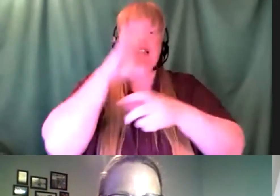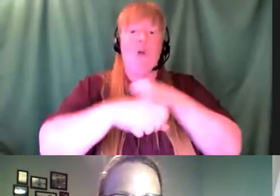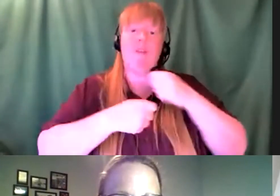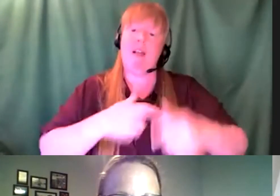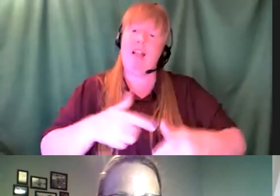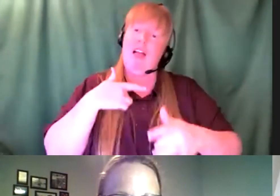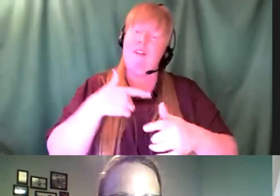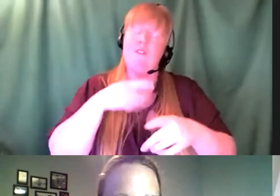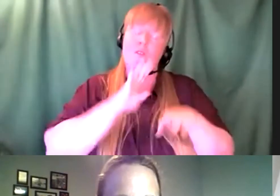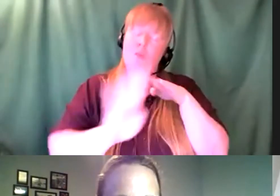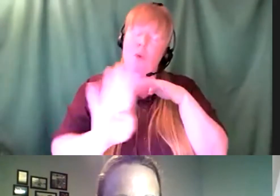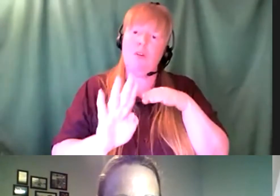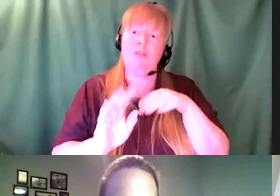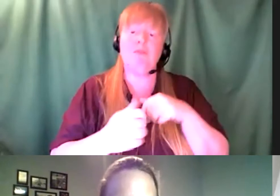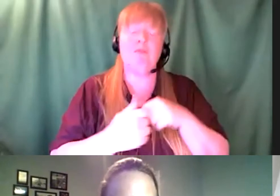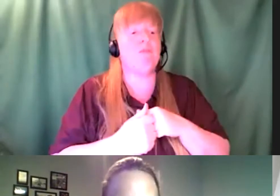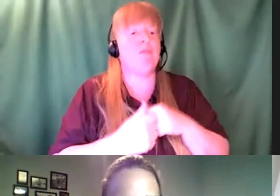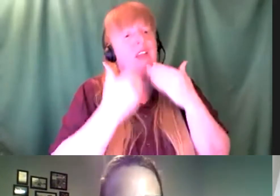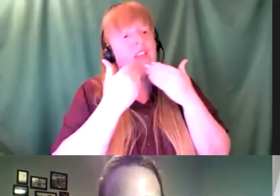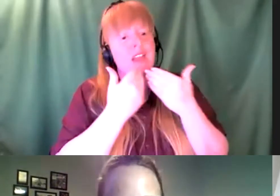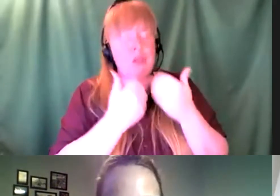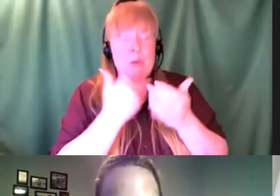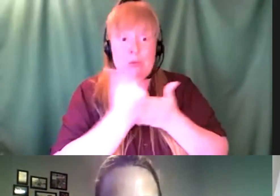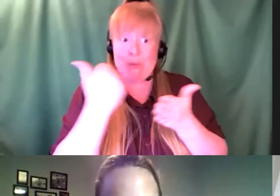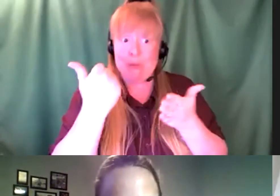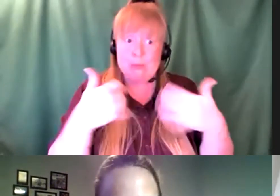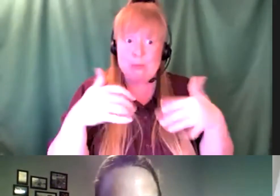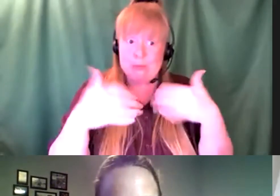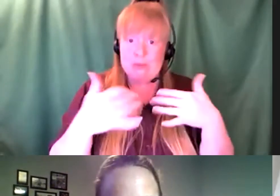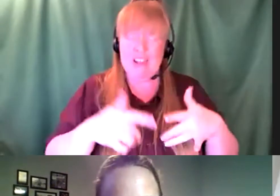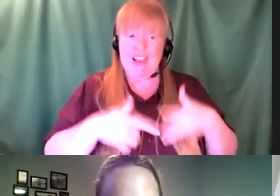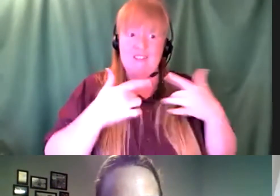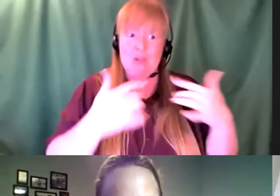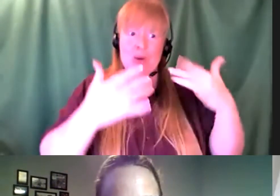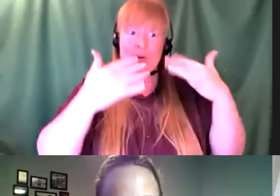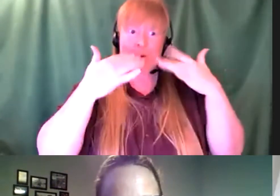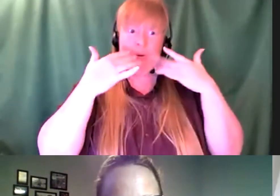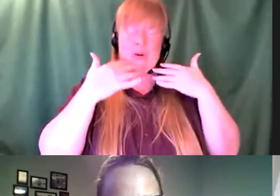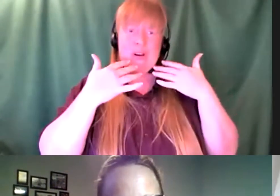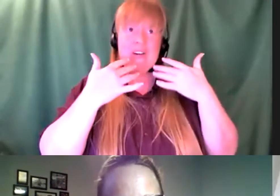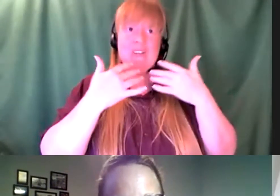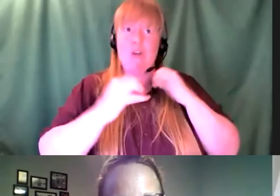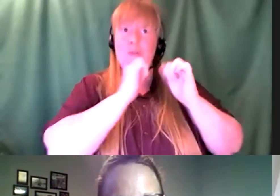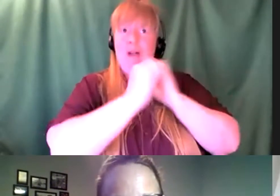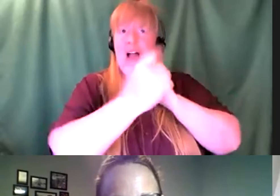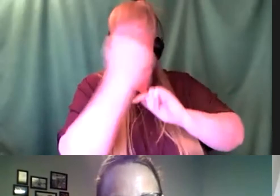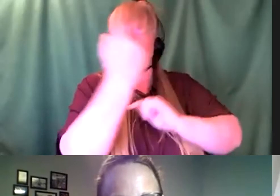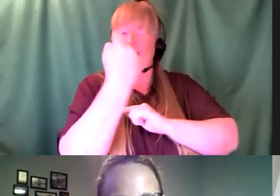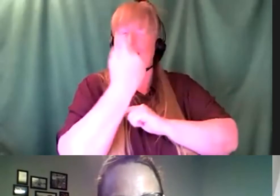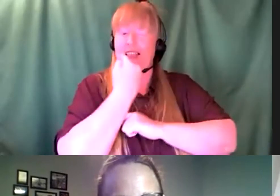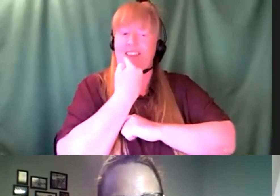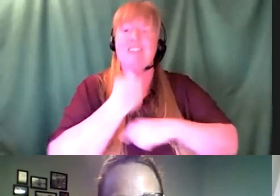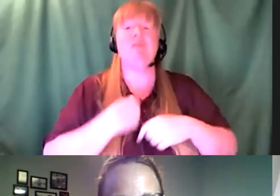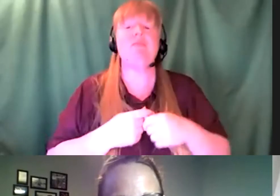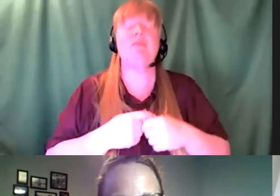Fantastic. I mean, I can feel the energy miles away. I could. So, second